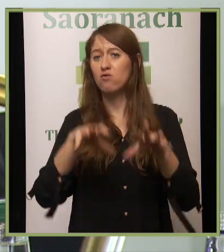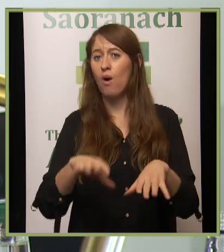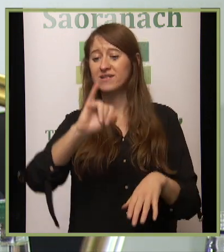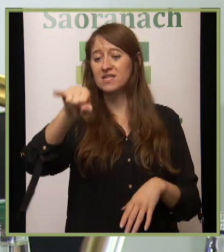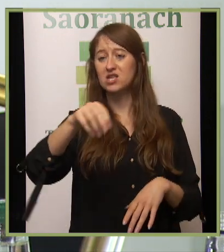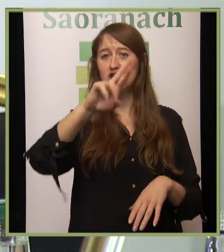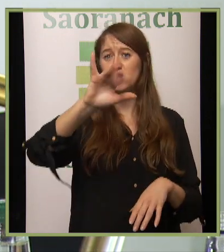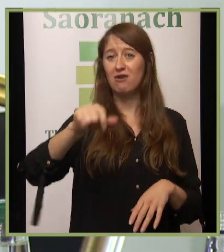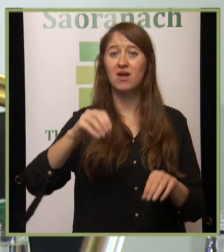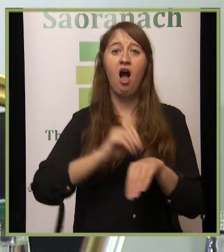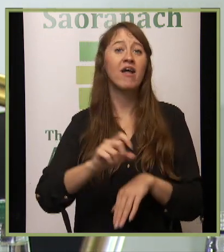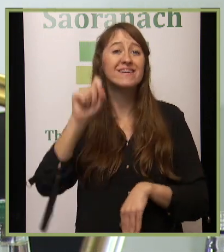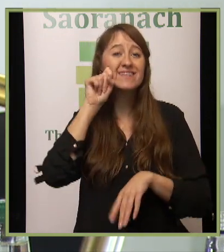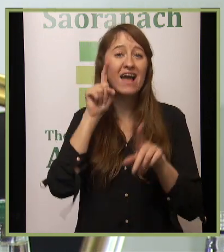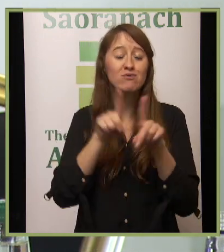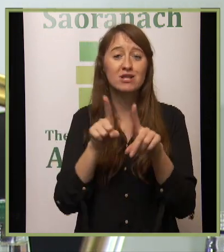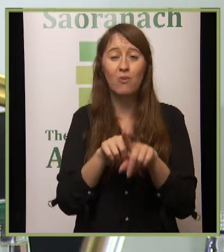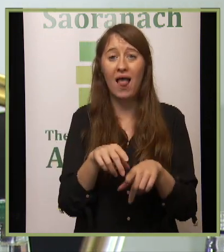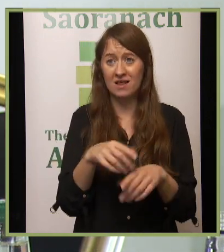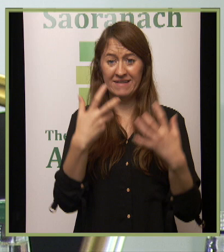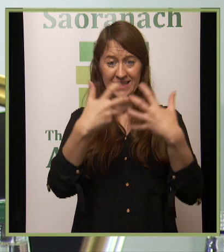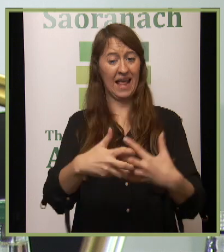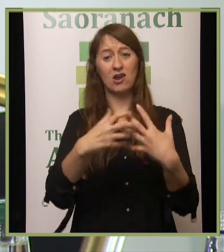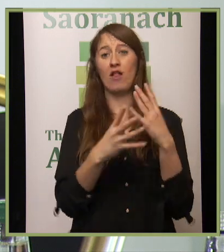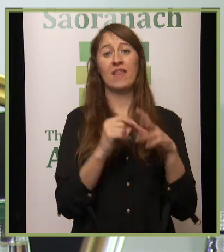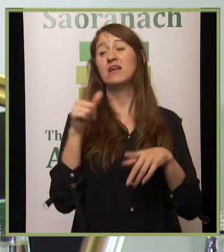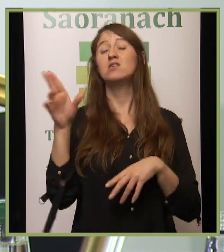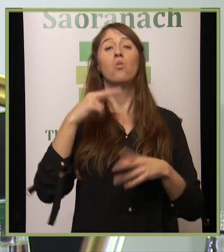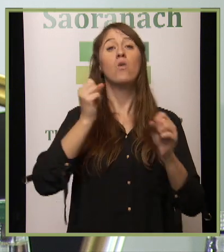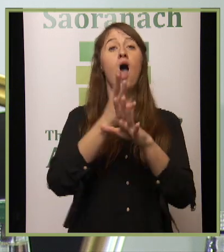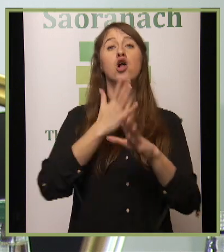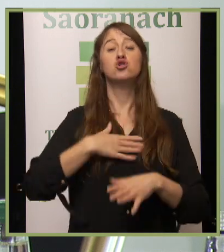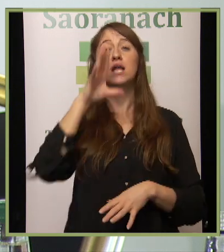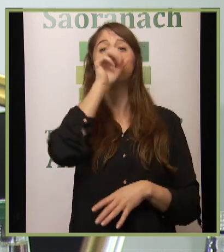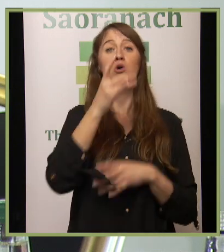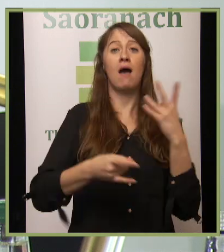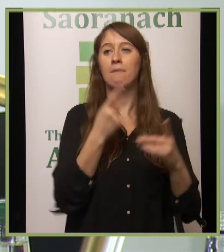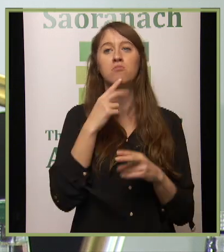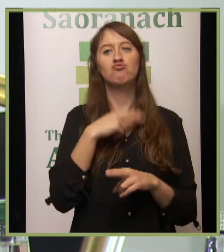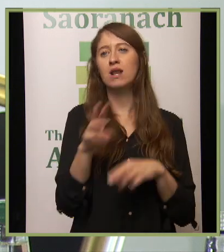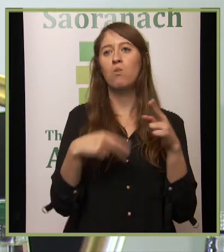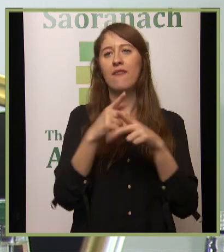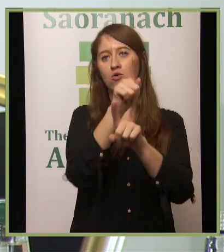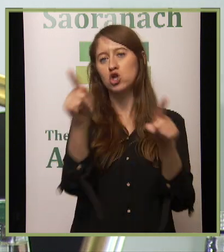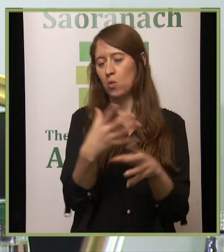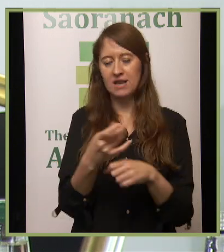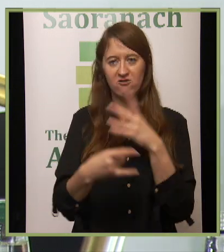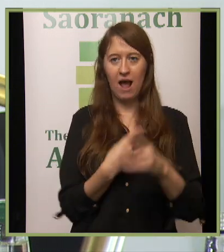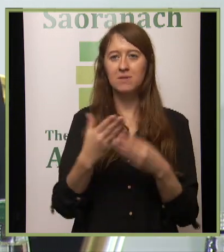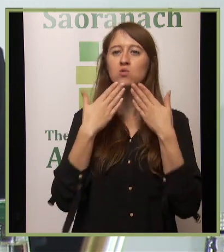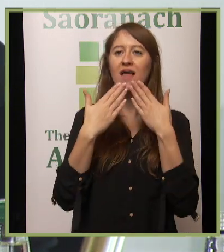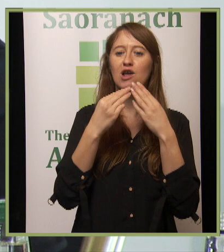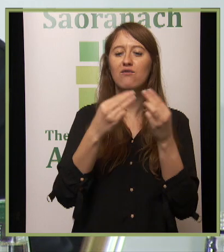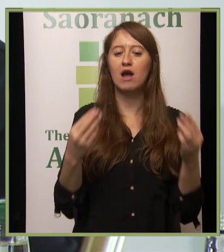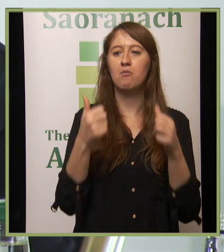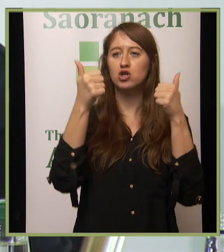sound. Because again, just the technical things that you don't think about, they wouldn't happen without all of you guys. So thank you so much for that.